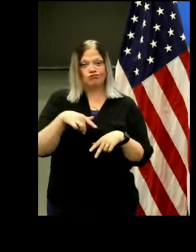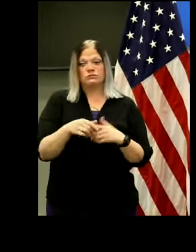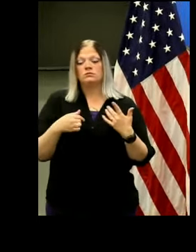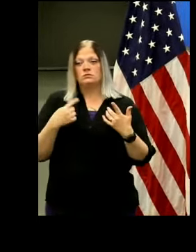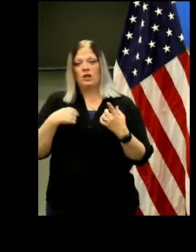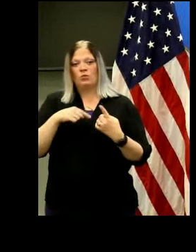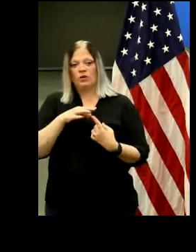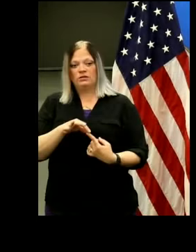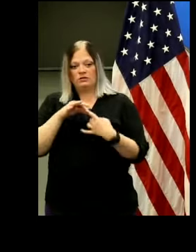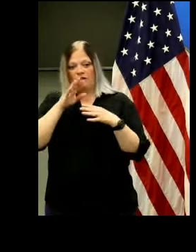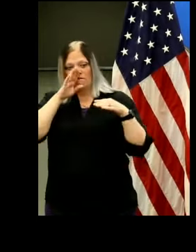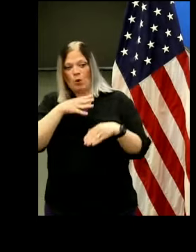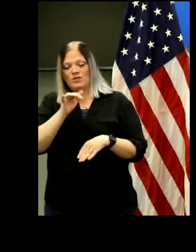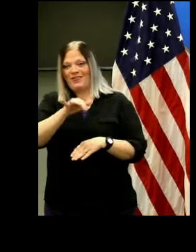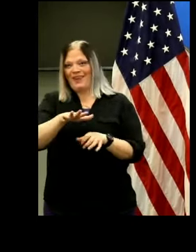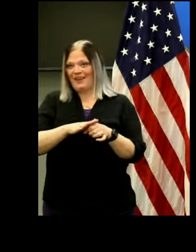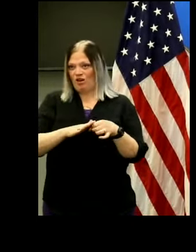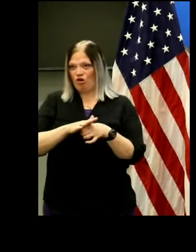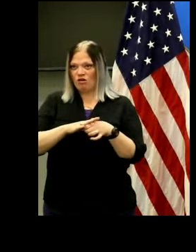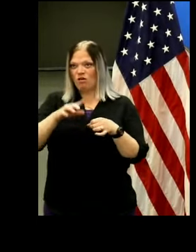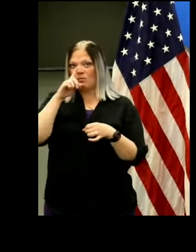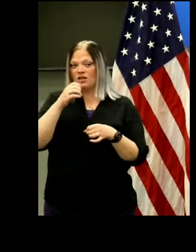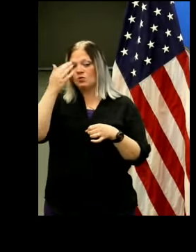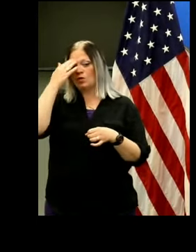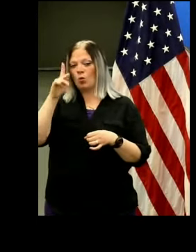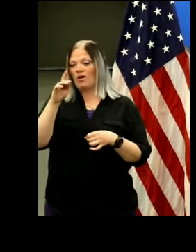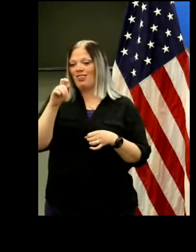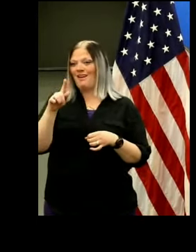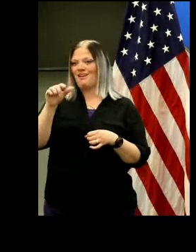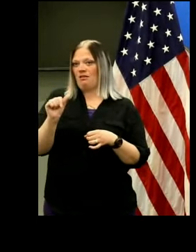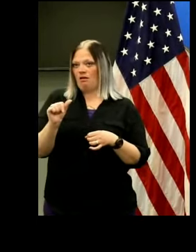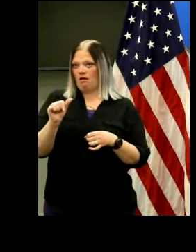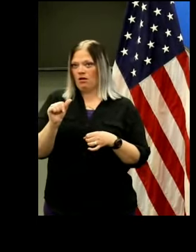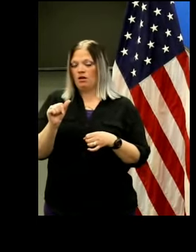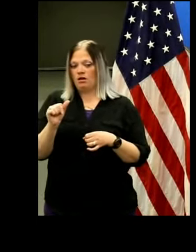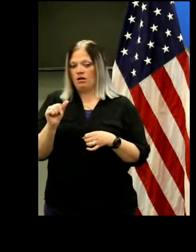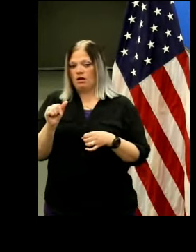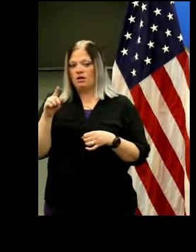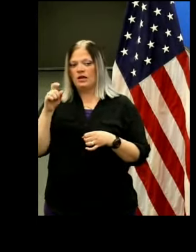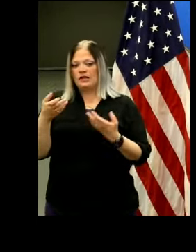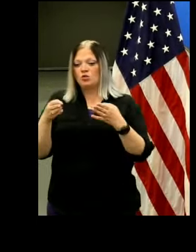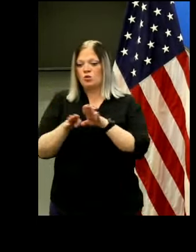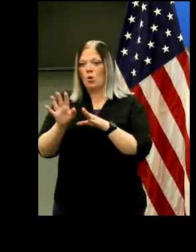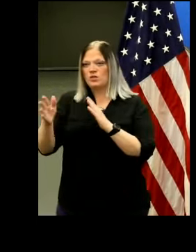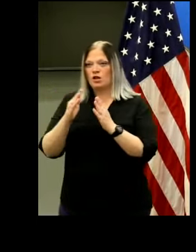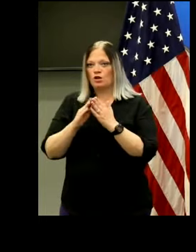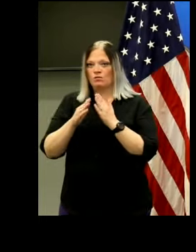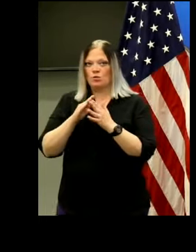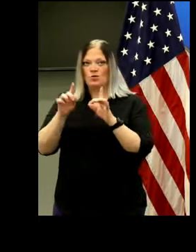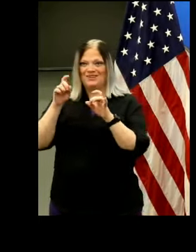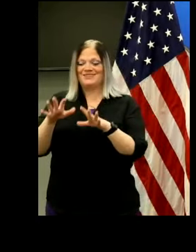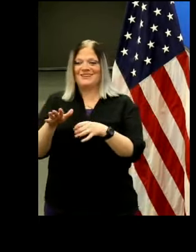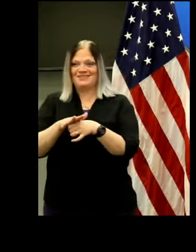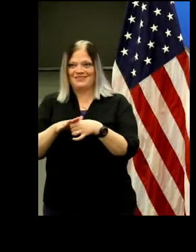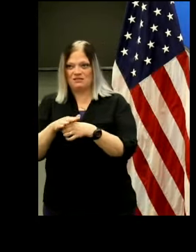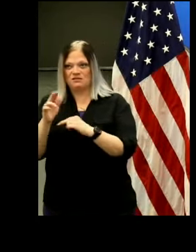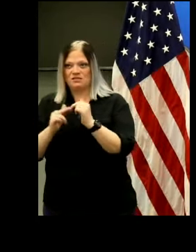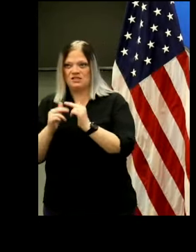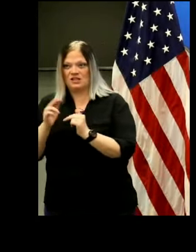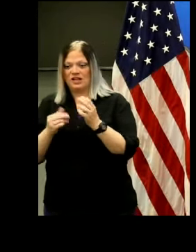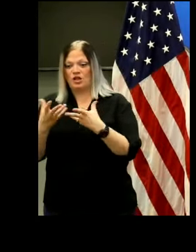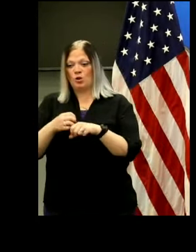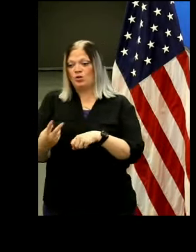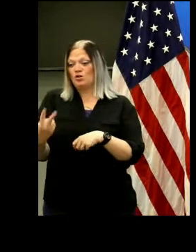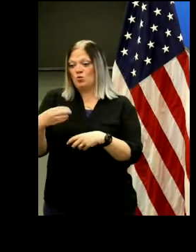focusing in this area because we know that Kaleida has had to close up their community testing sites, which included 2 in the